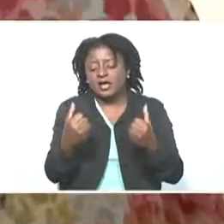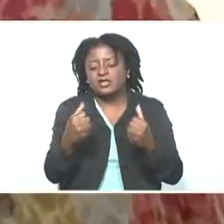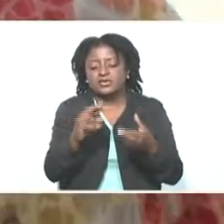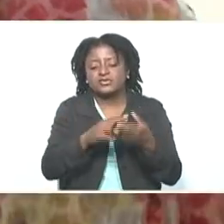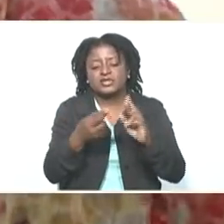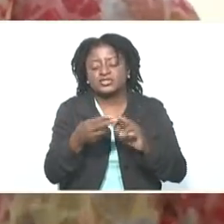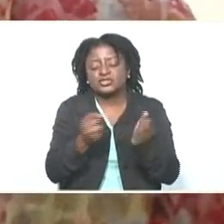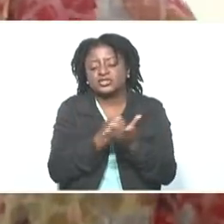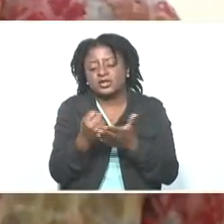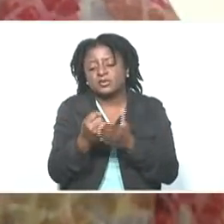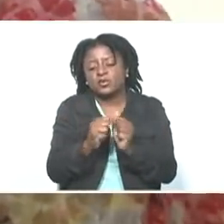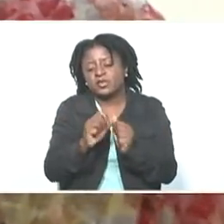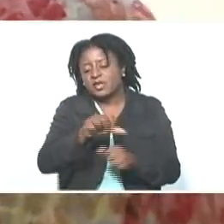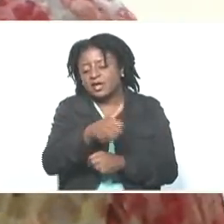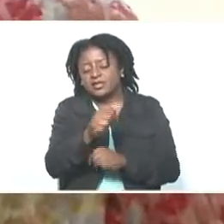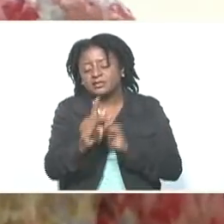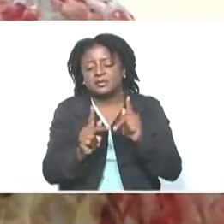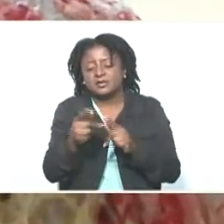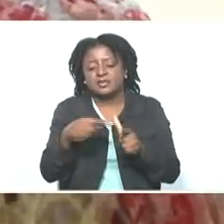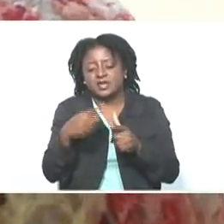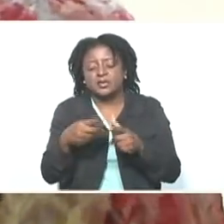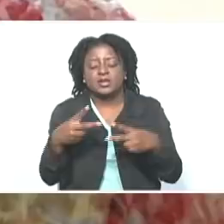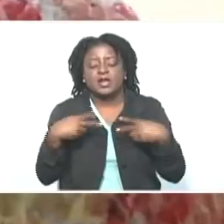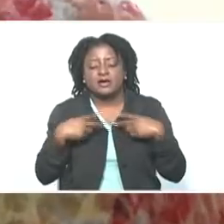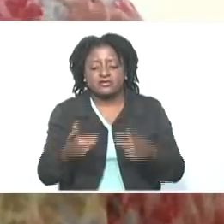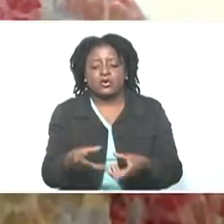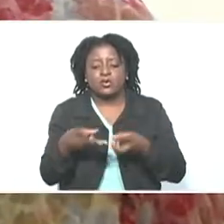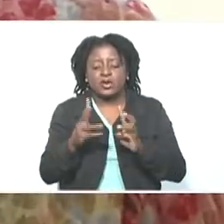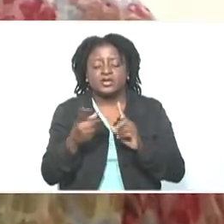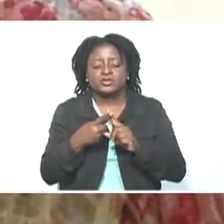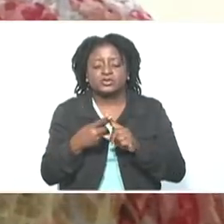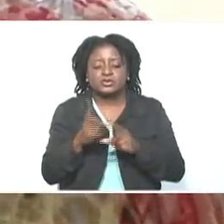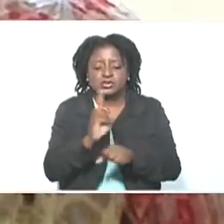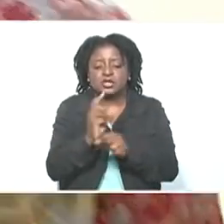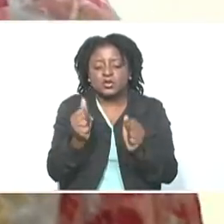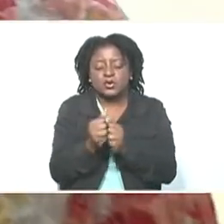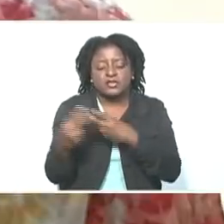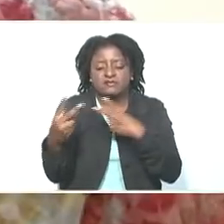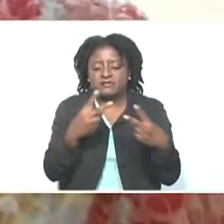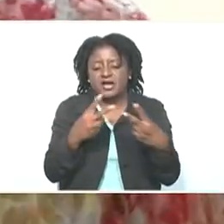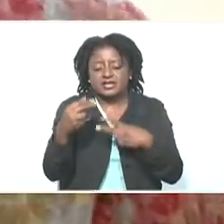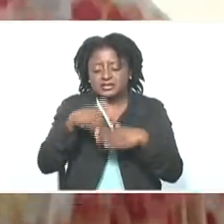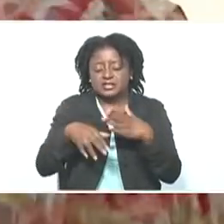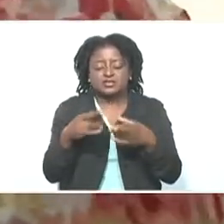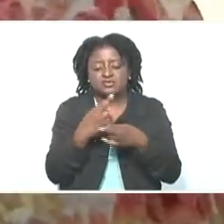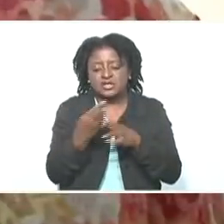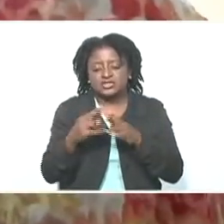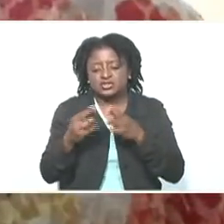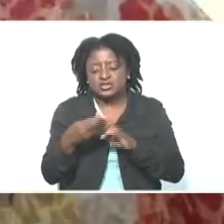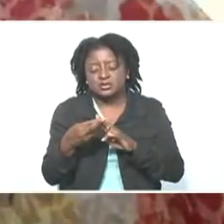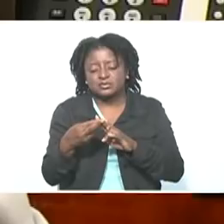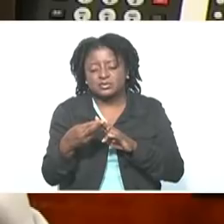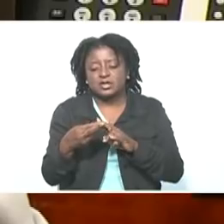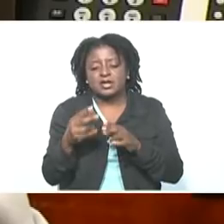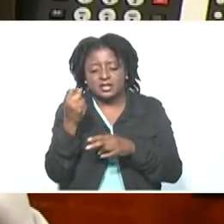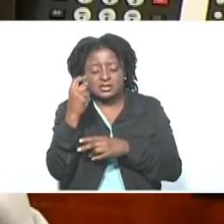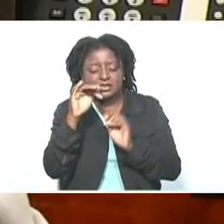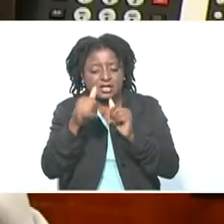will really have a way to deal with violence in relationships where we understand how to work with each other.